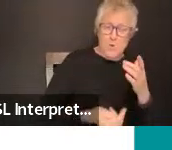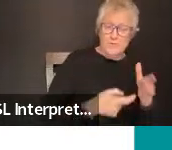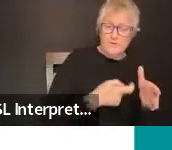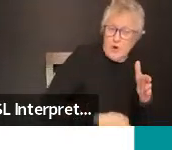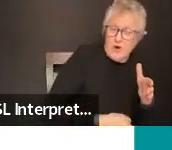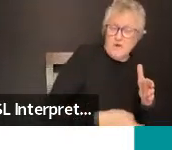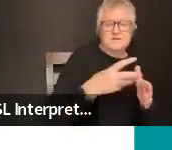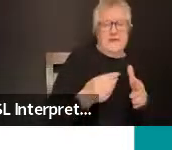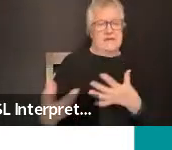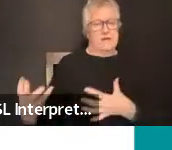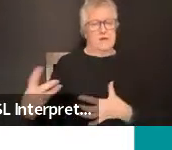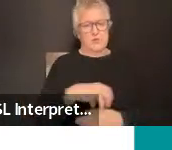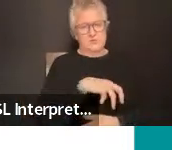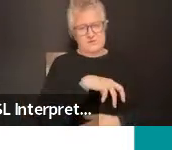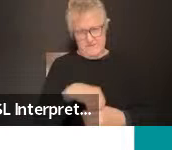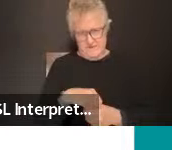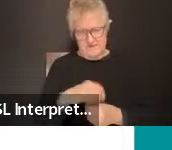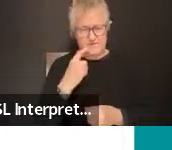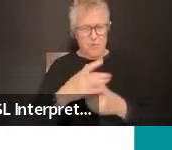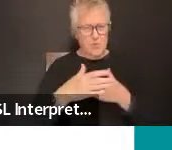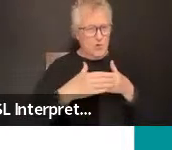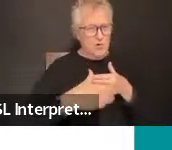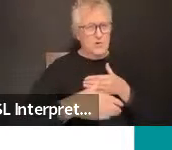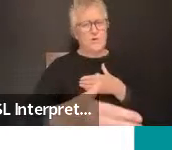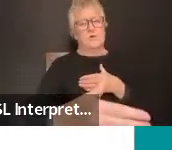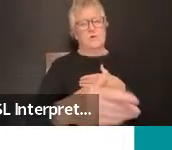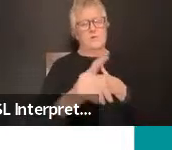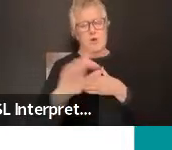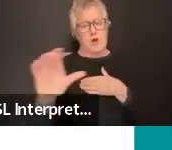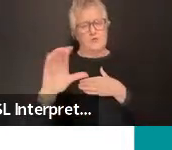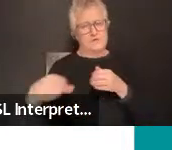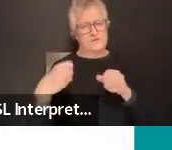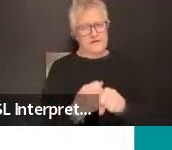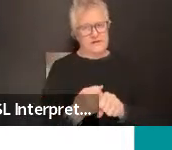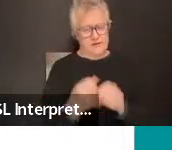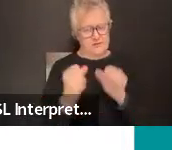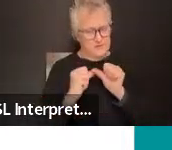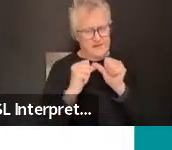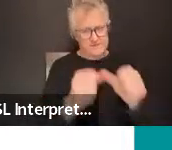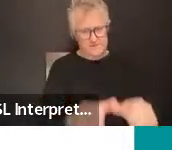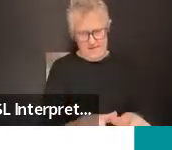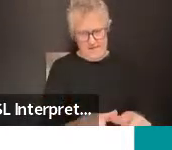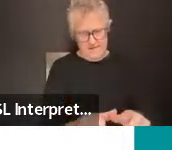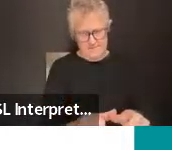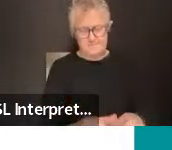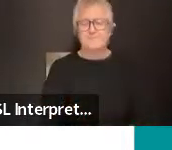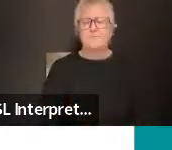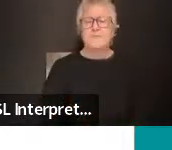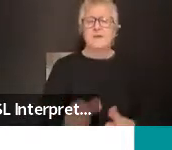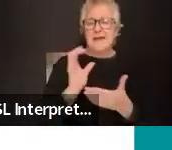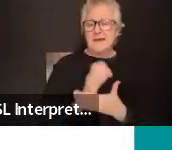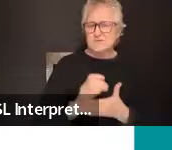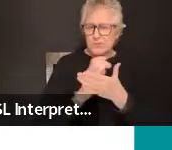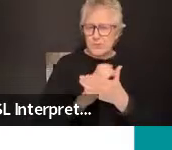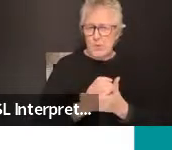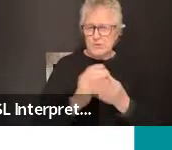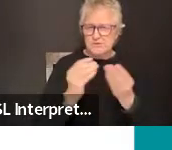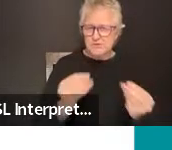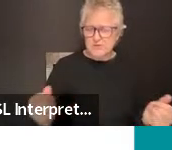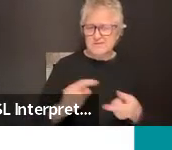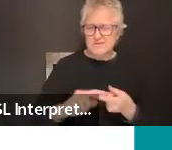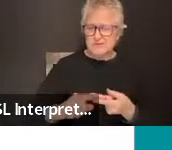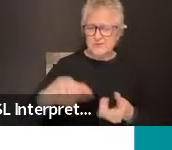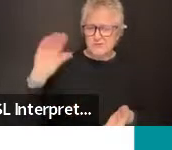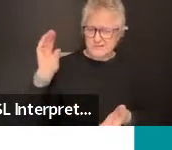address food deserts and foster community connections through grassroots initiatives. We could go to the next slide, please.